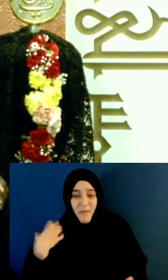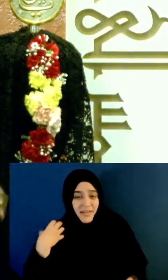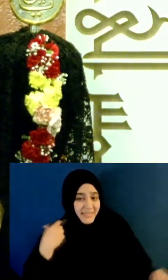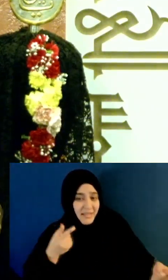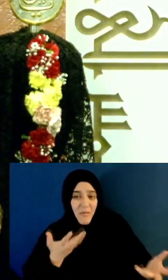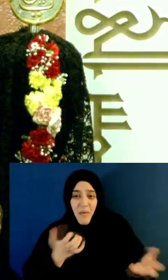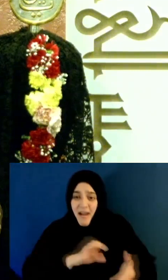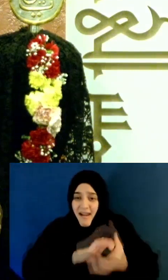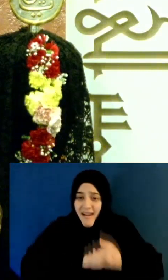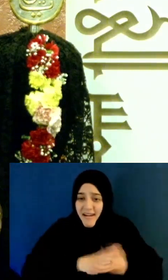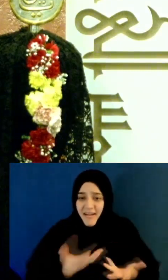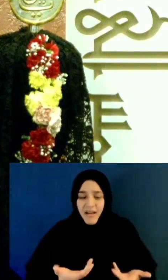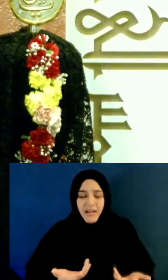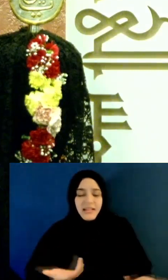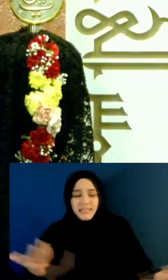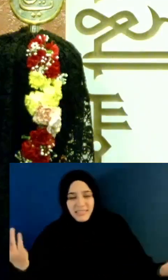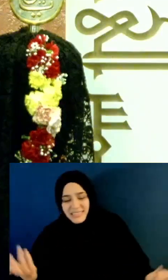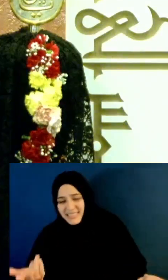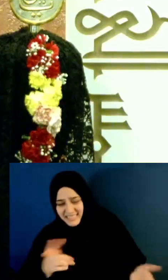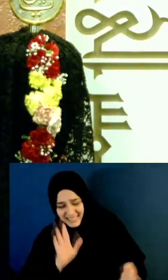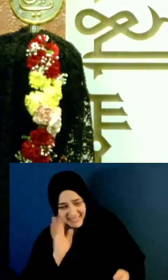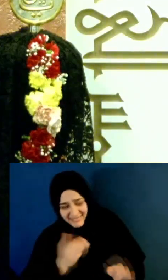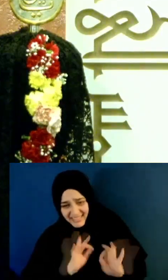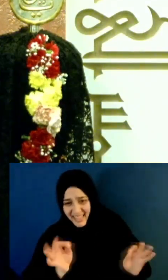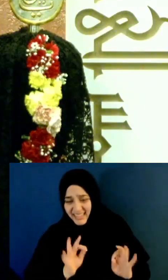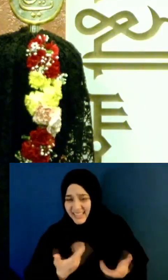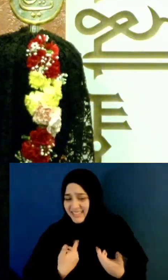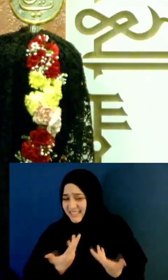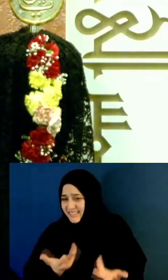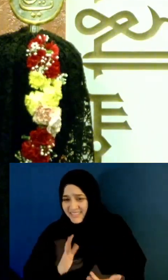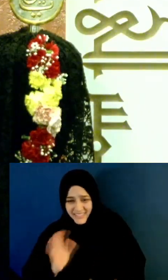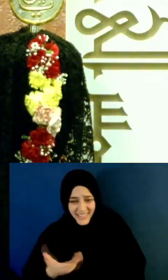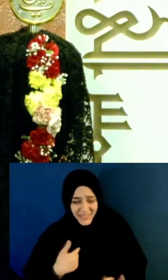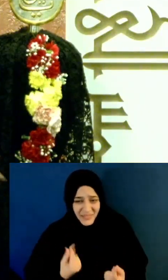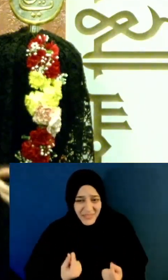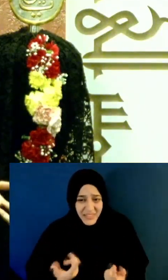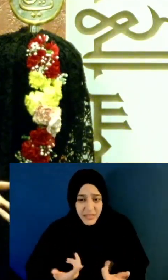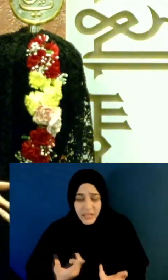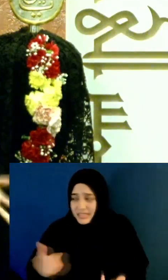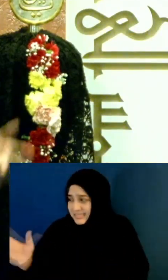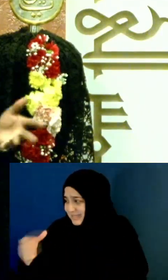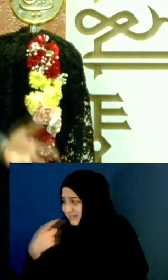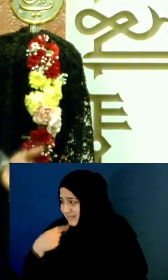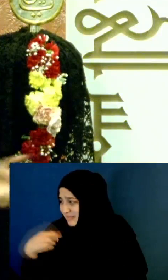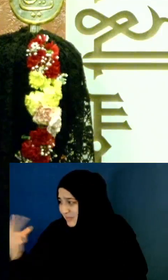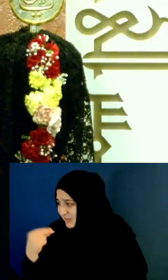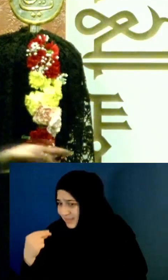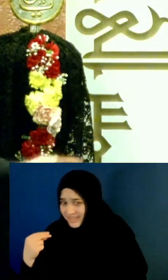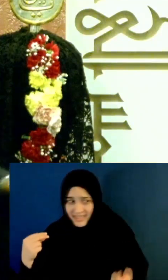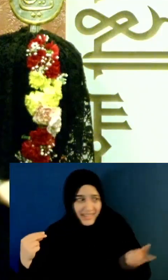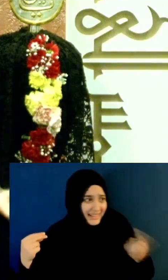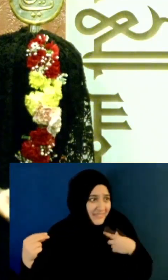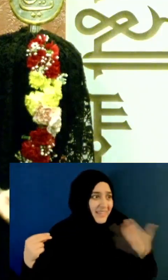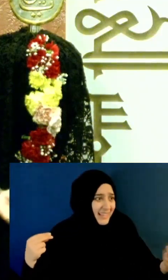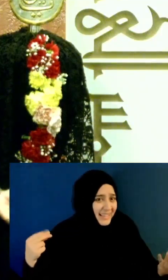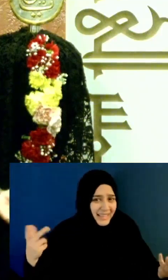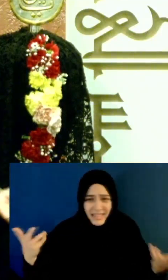do? And Islam is telling me, don't do. It's a struggle. You go to school on